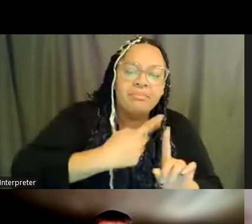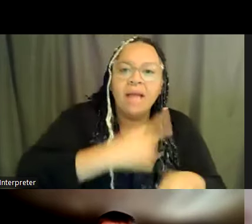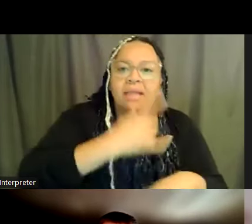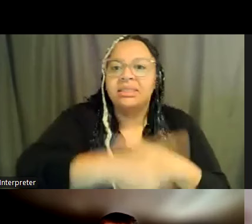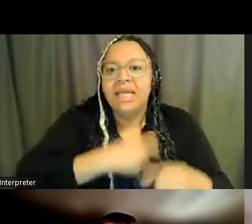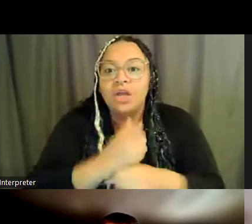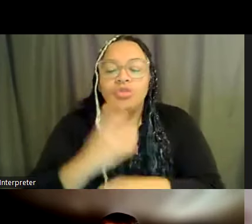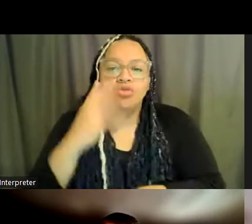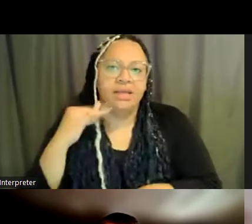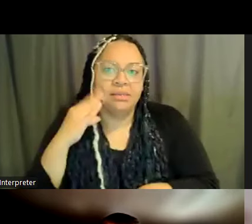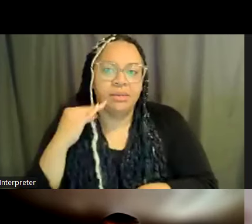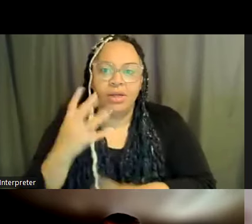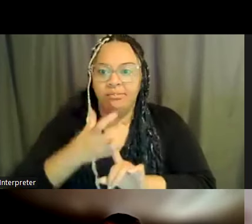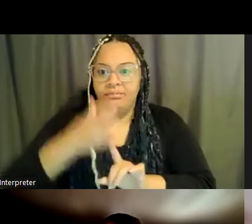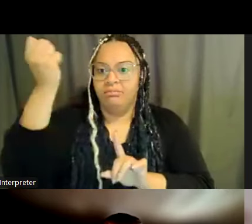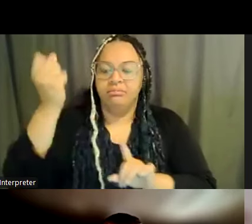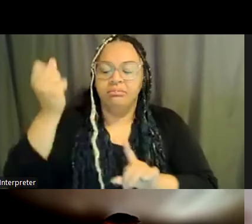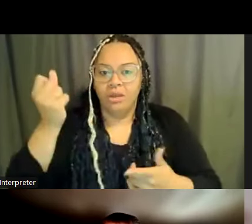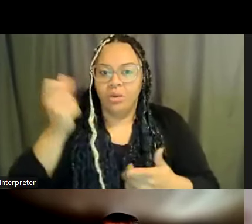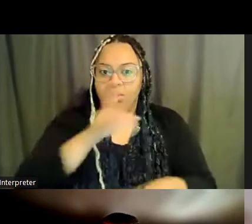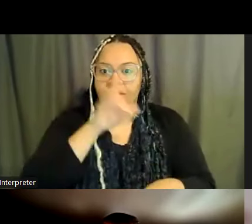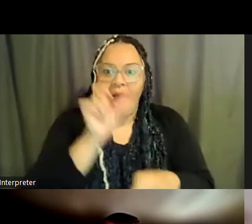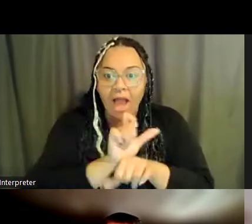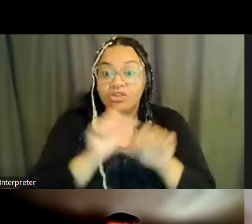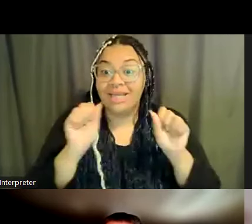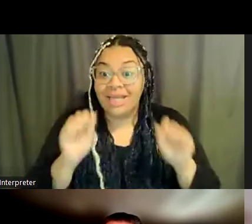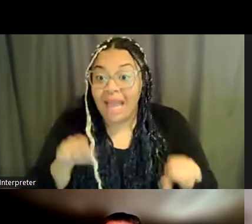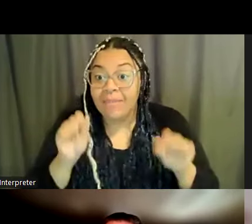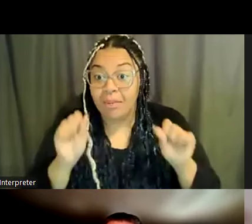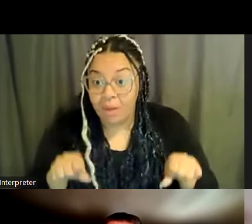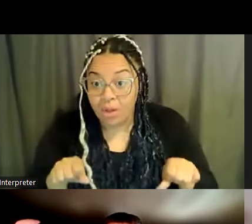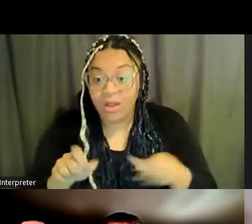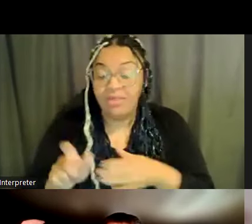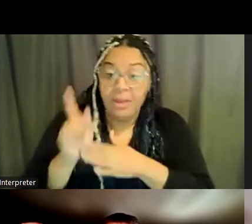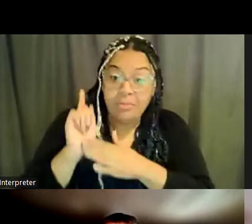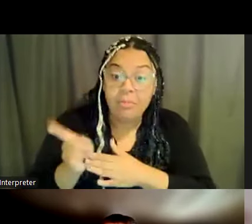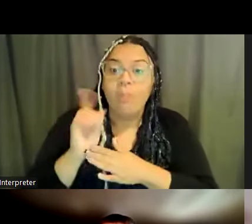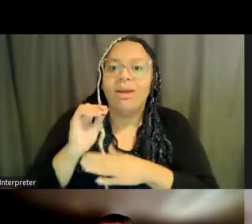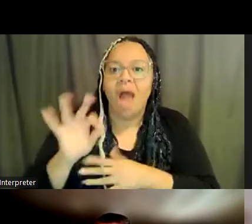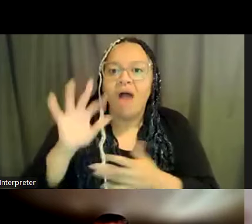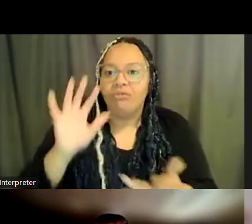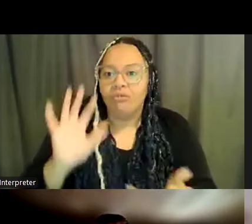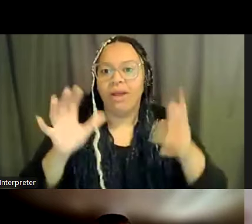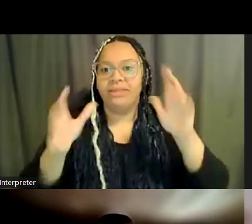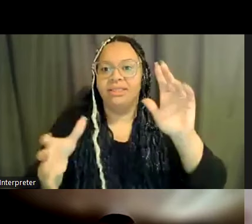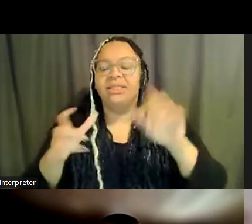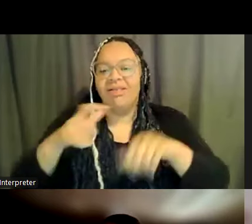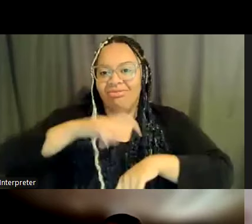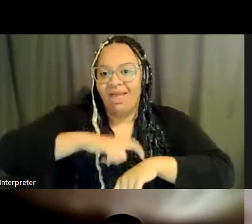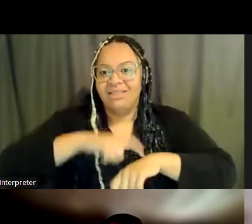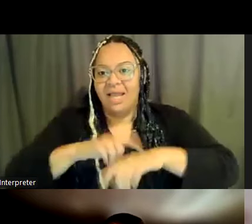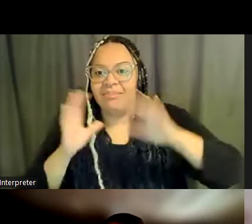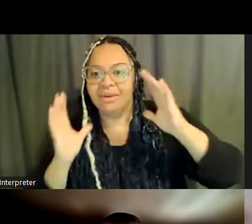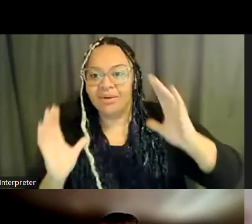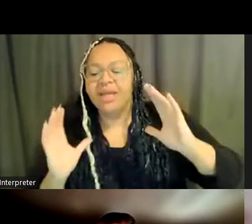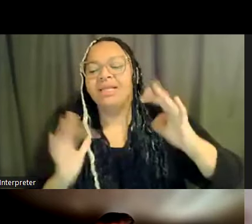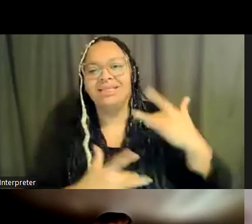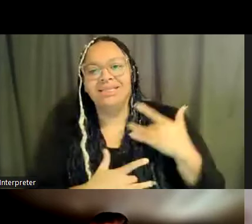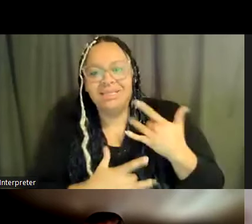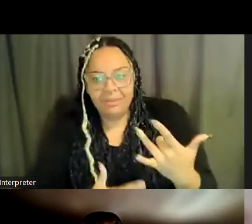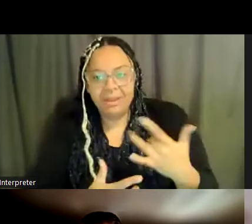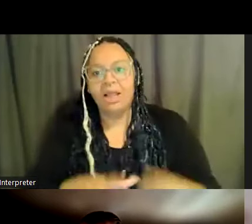suicidality, that when they're actually capable, when they're in those moments of crisis, those time periods last anywhere from